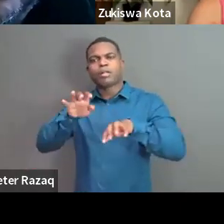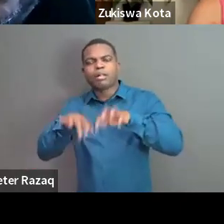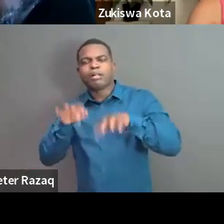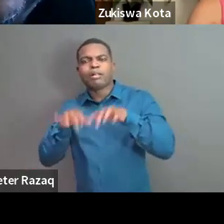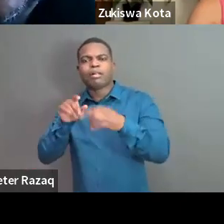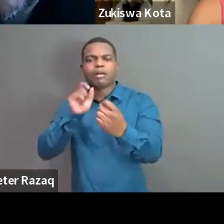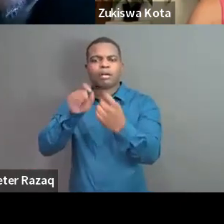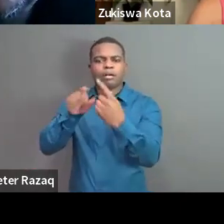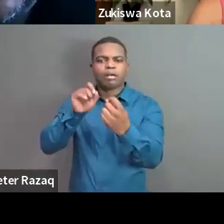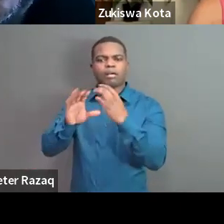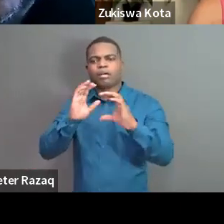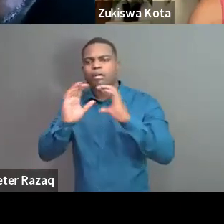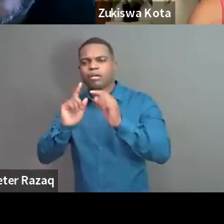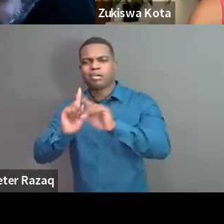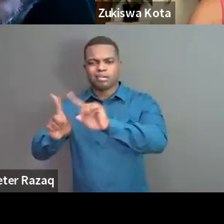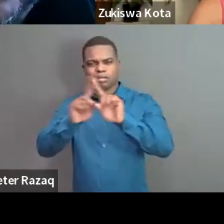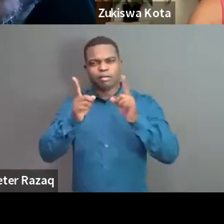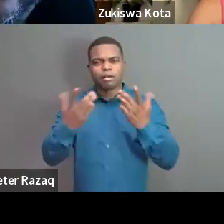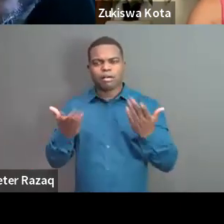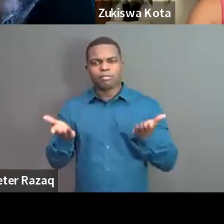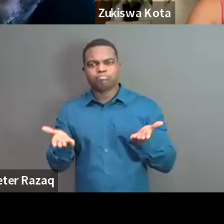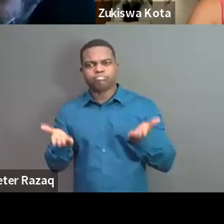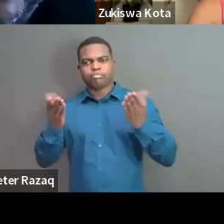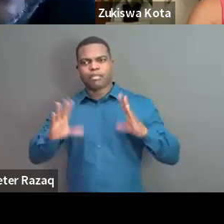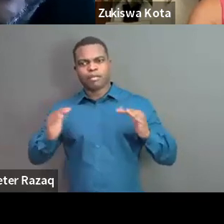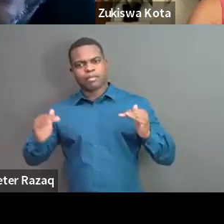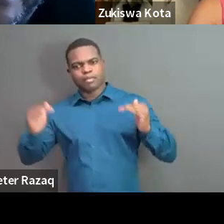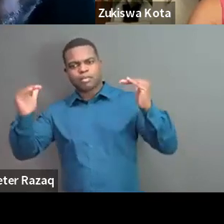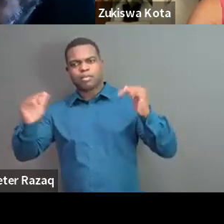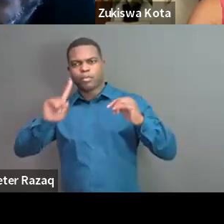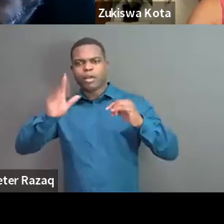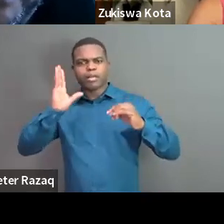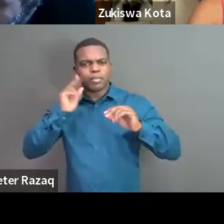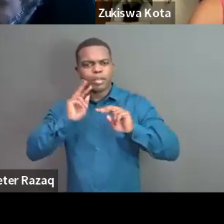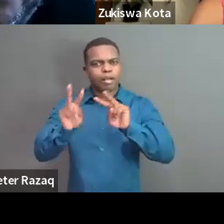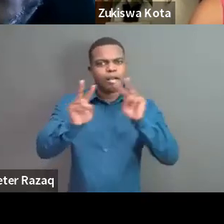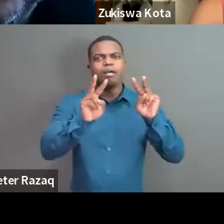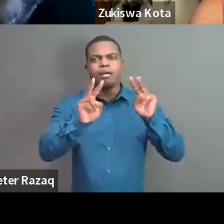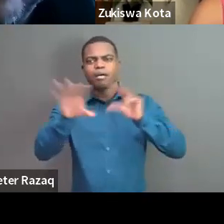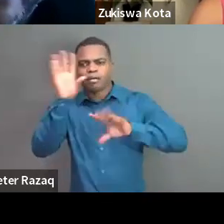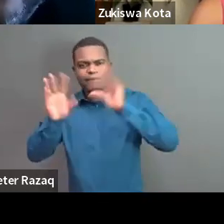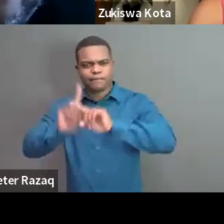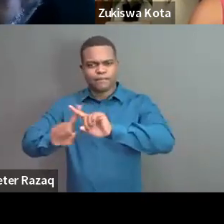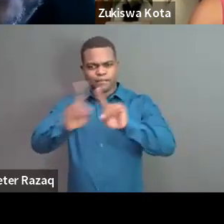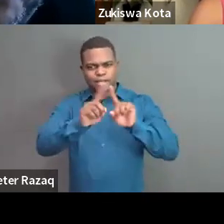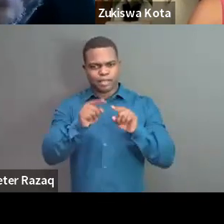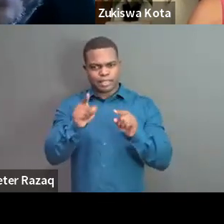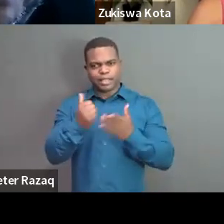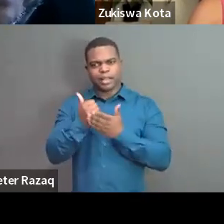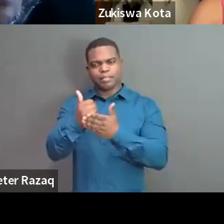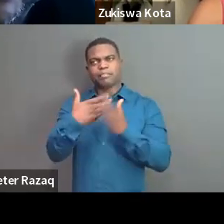Well, any country that does not take the reality into context is going to be deprived